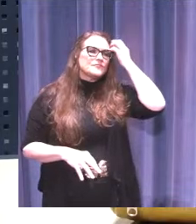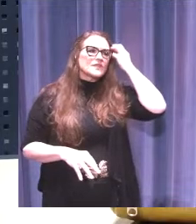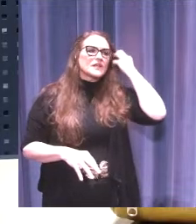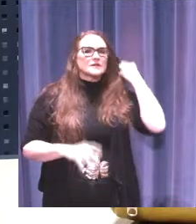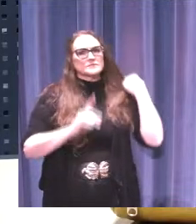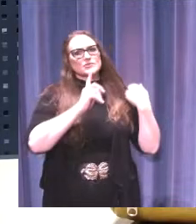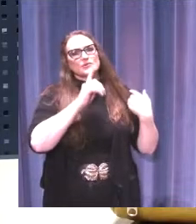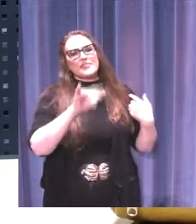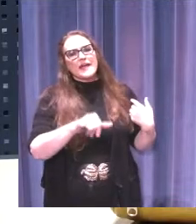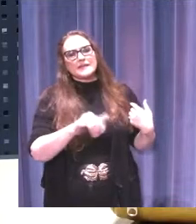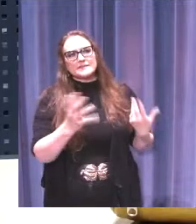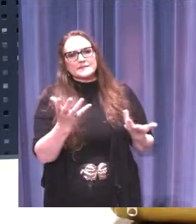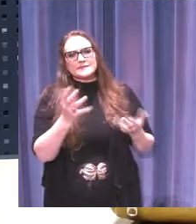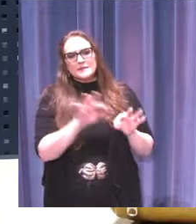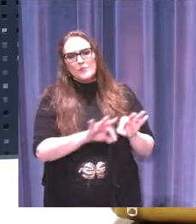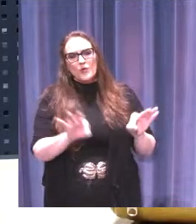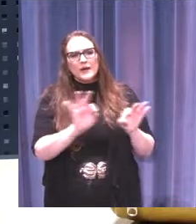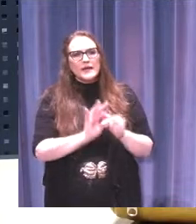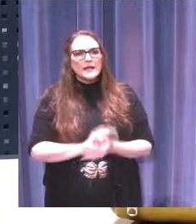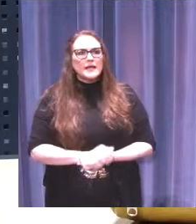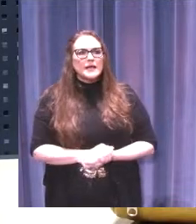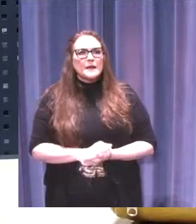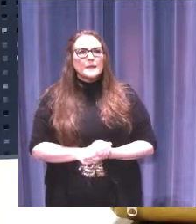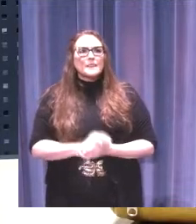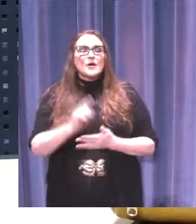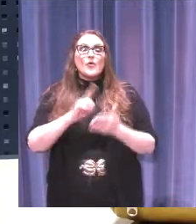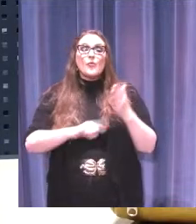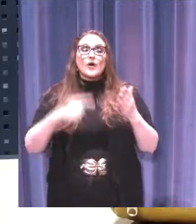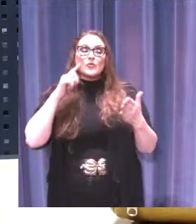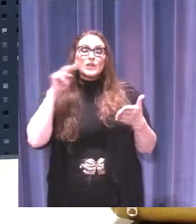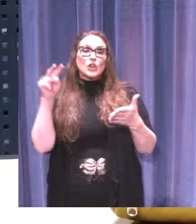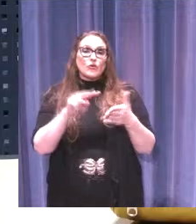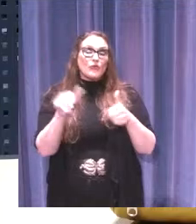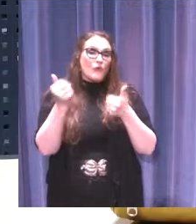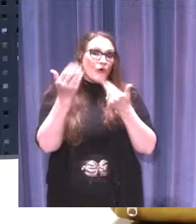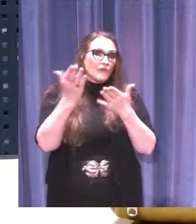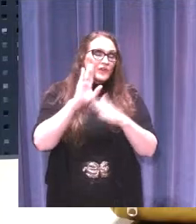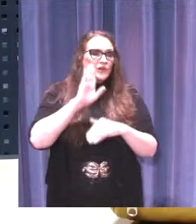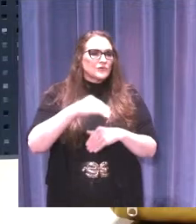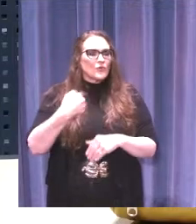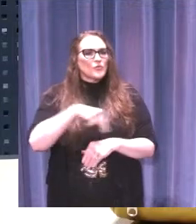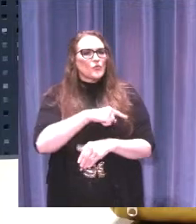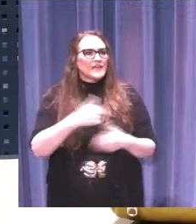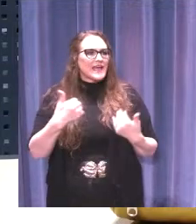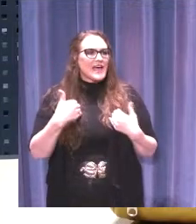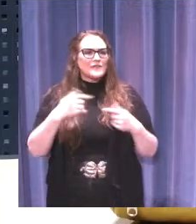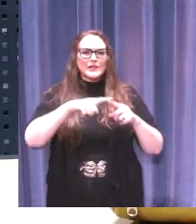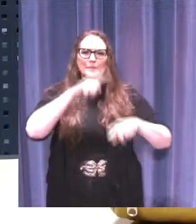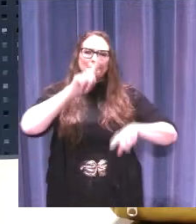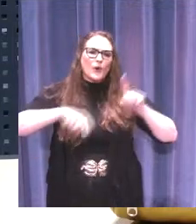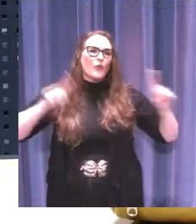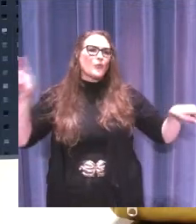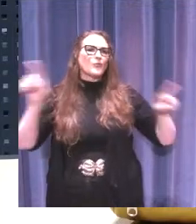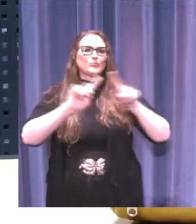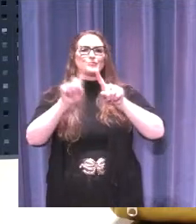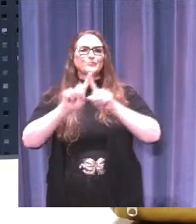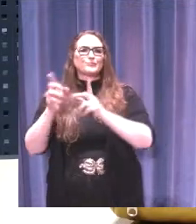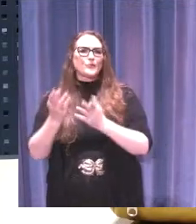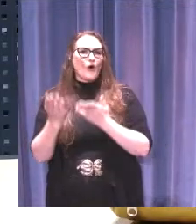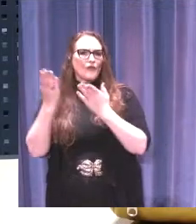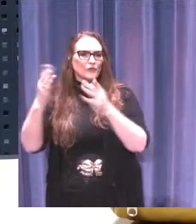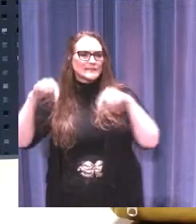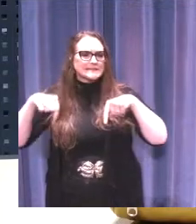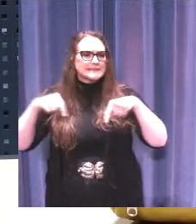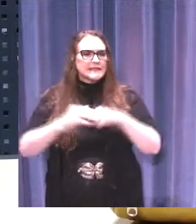Certainly that's important. But what we look at offering, and I know we have a wide range of offerings here,